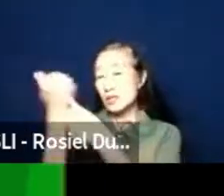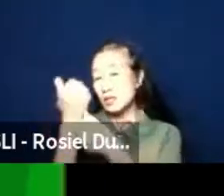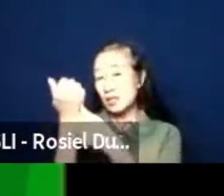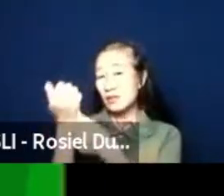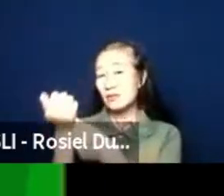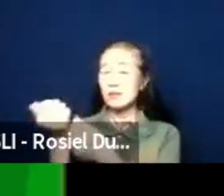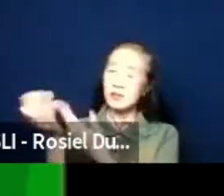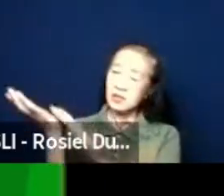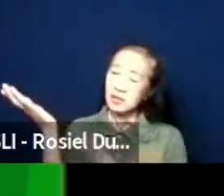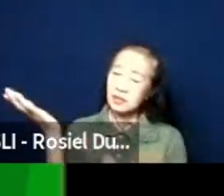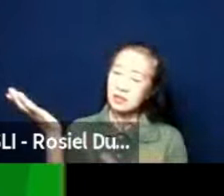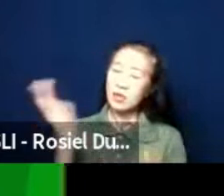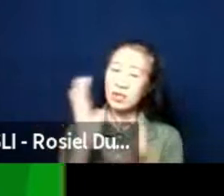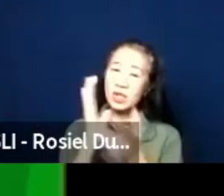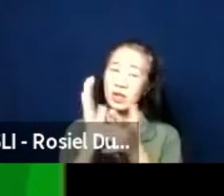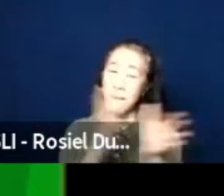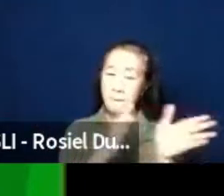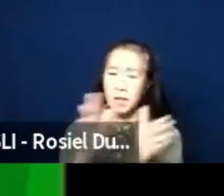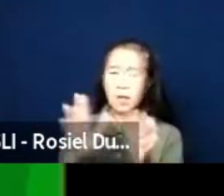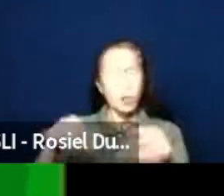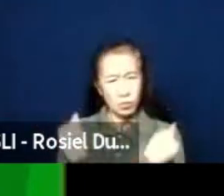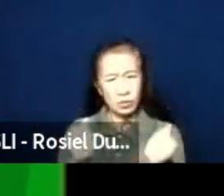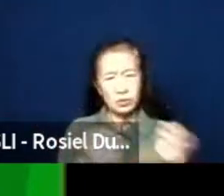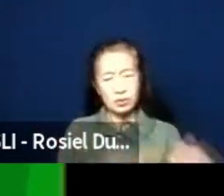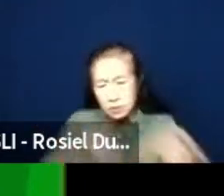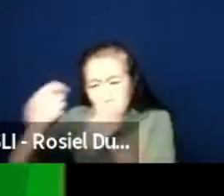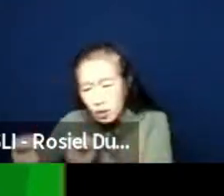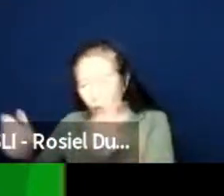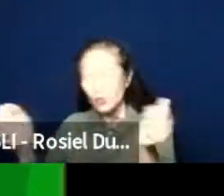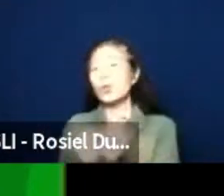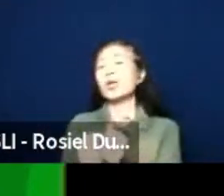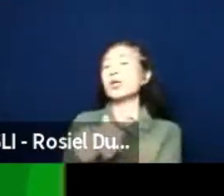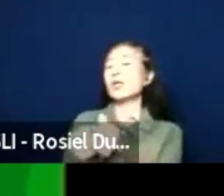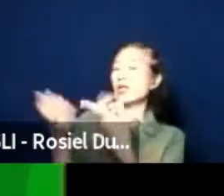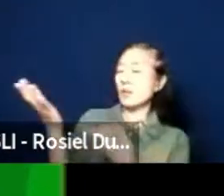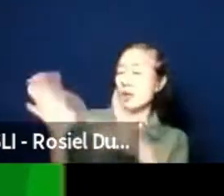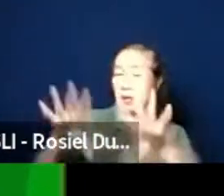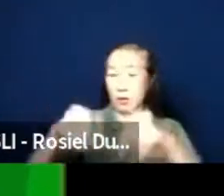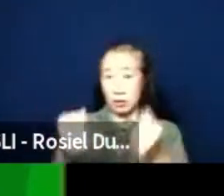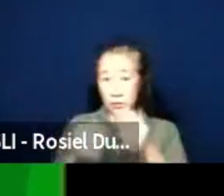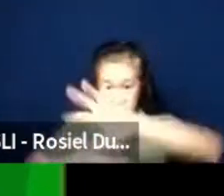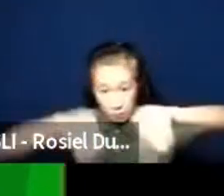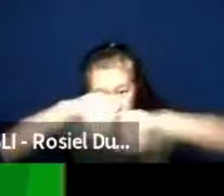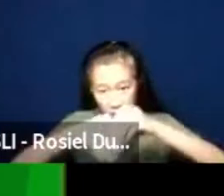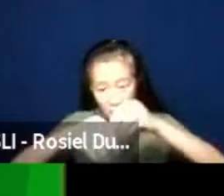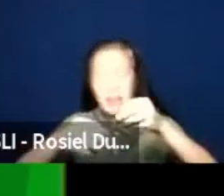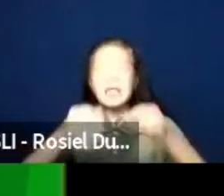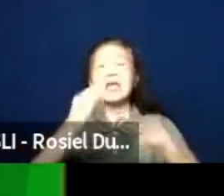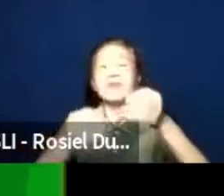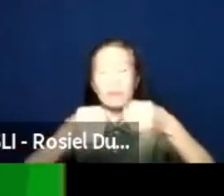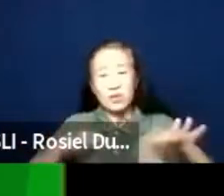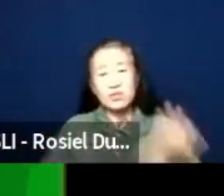technologies, plan how you will evacuate with the devices or how you will replace equipment if lost or destroyed.